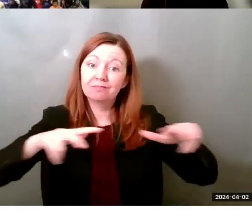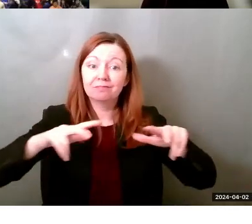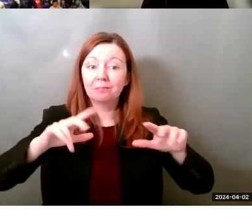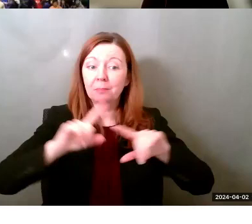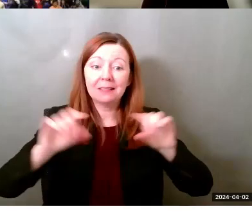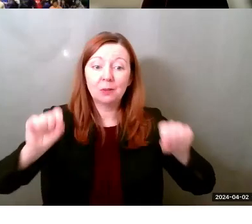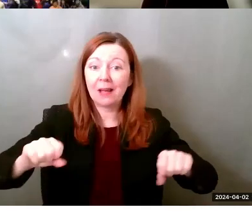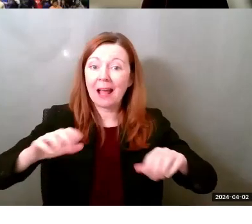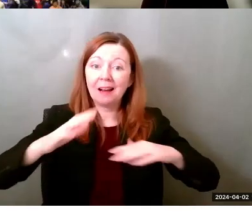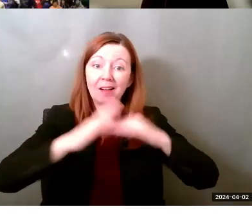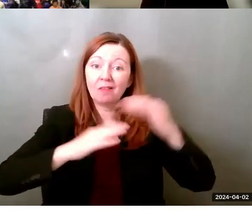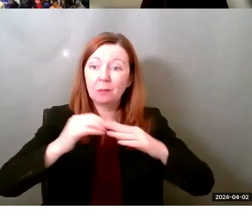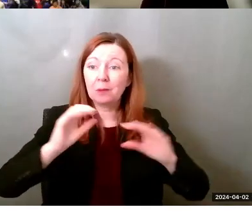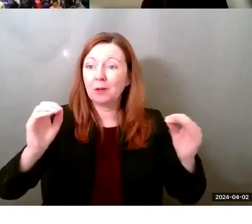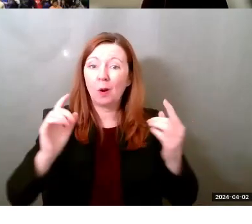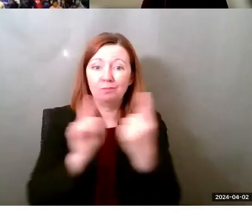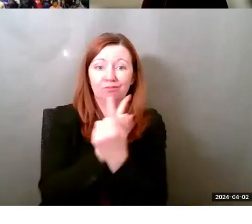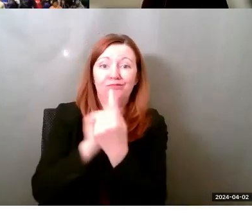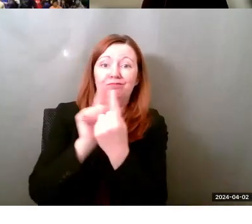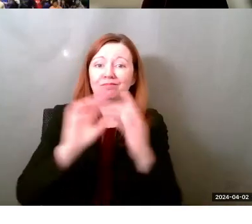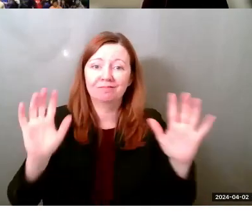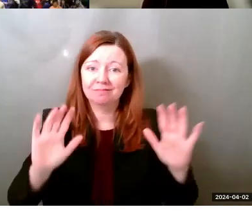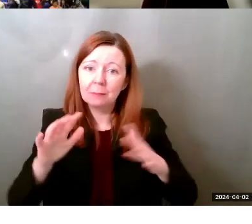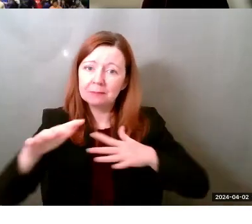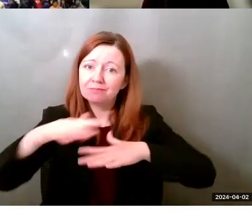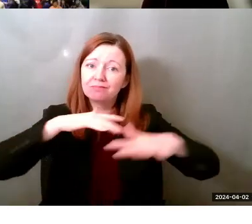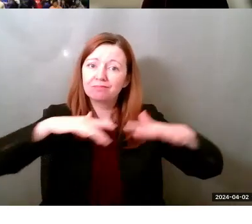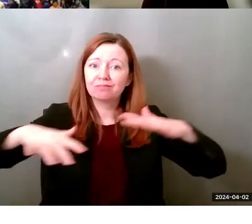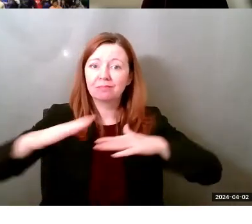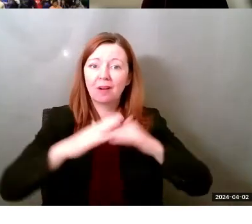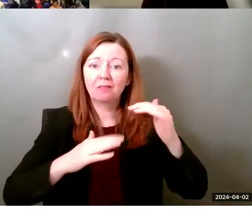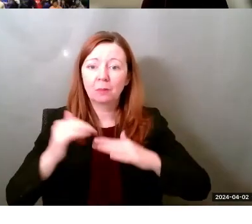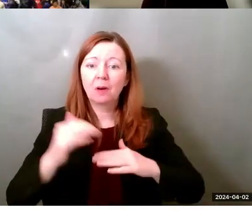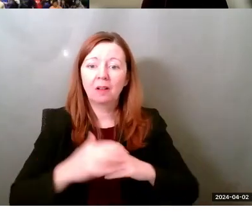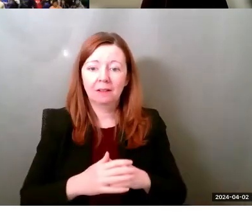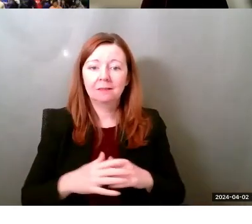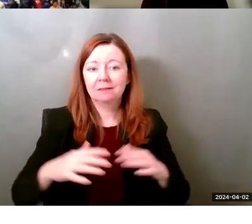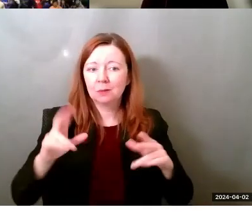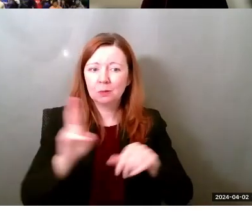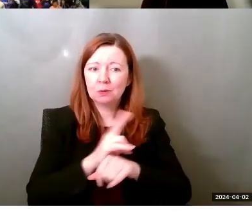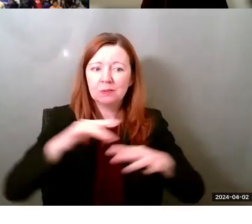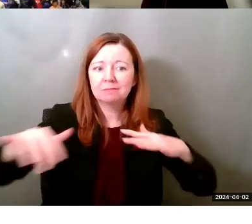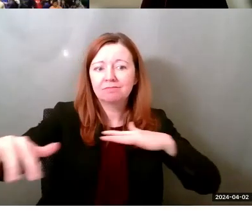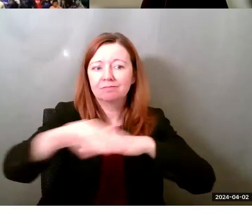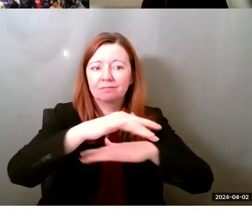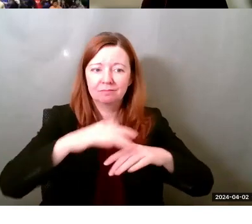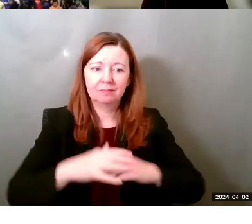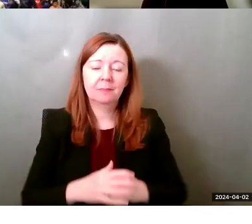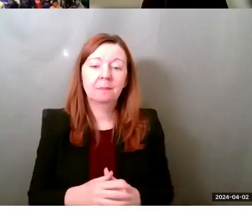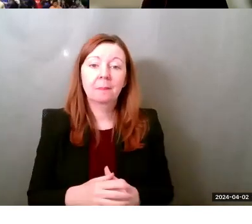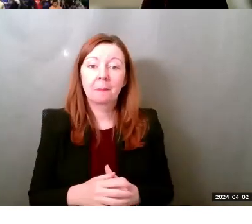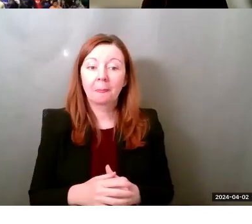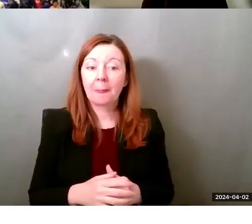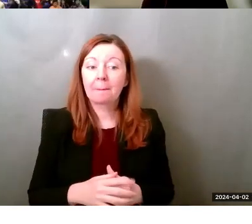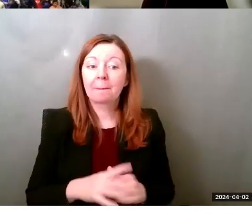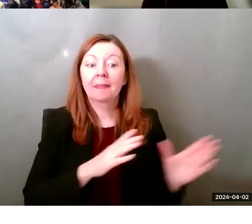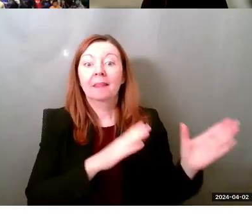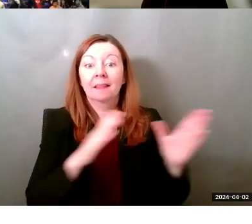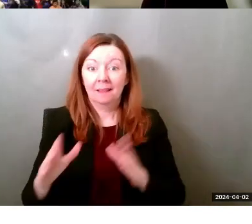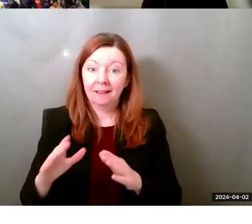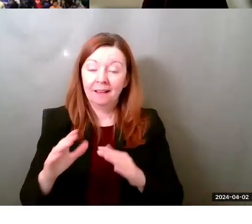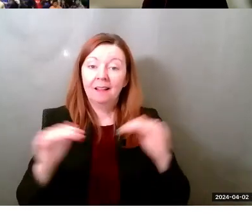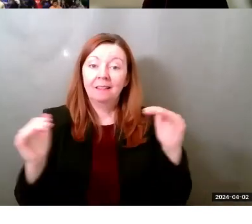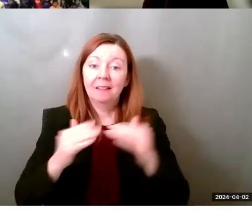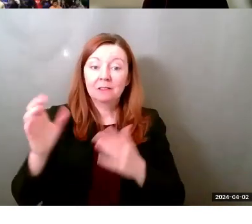without any hindrances from the other people who are using the sidewalk or the plaza or the space in which you're traveling. Once we get to level